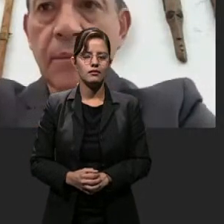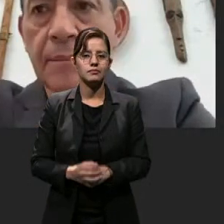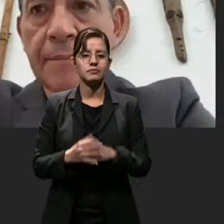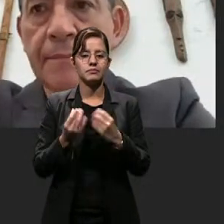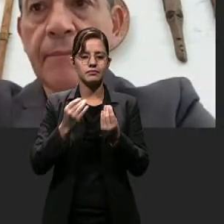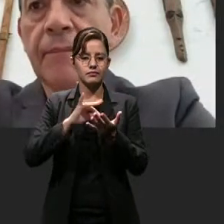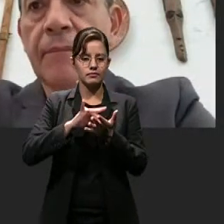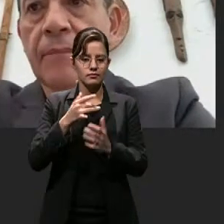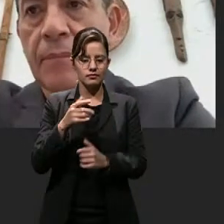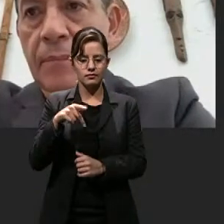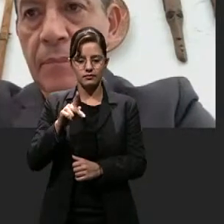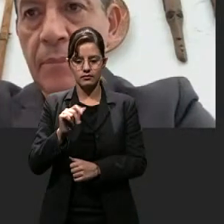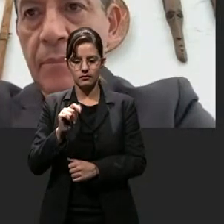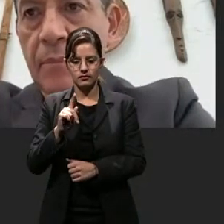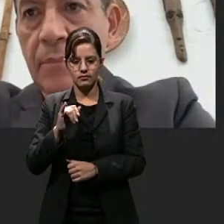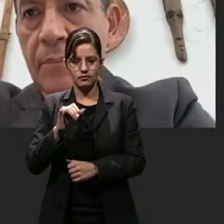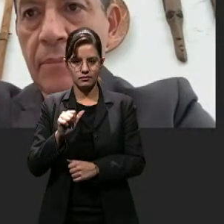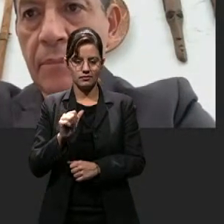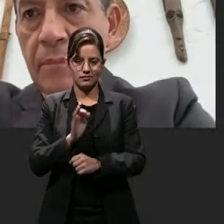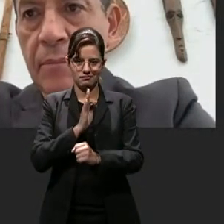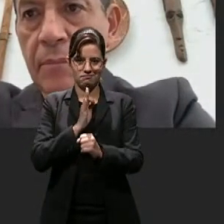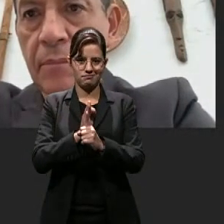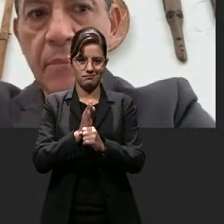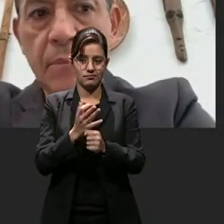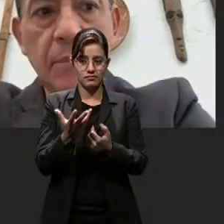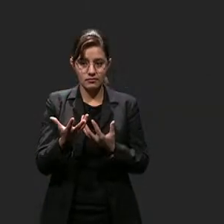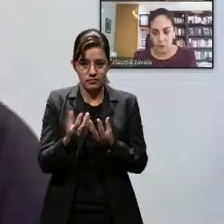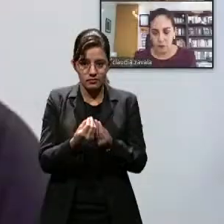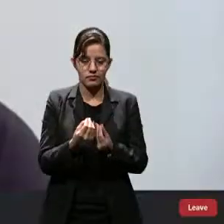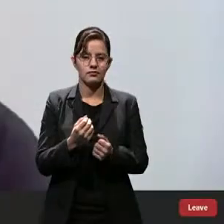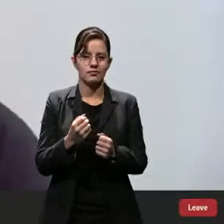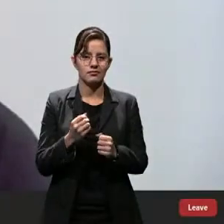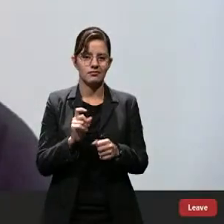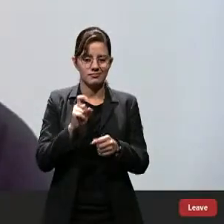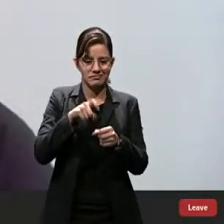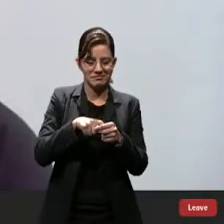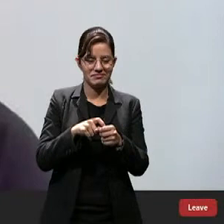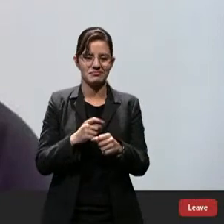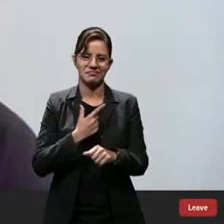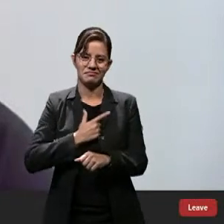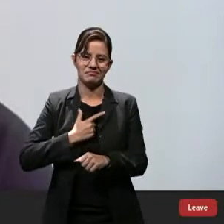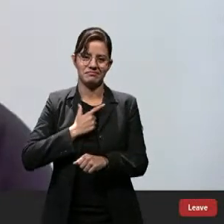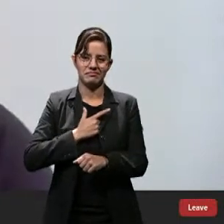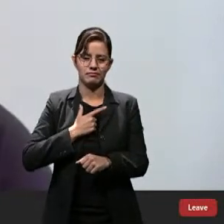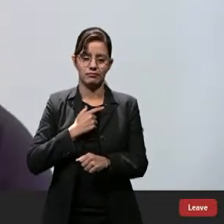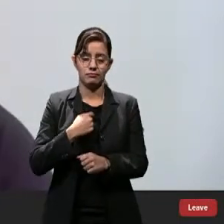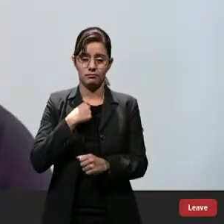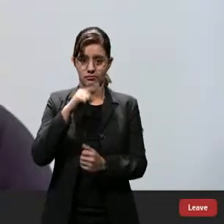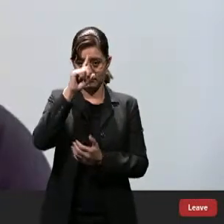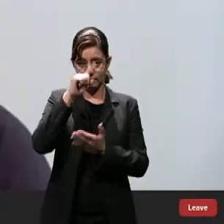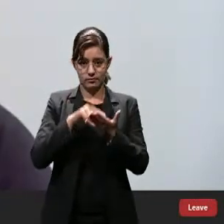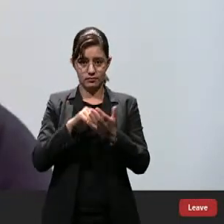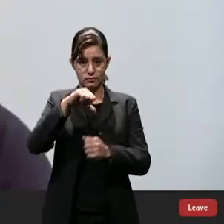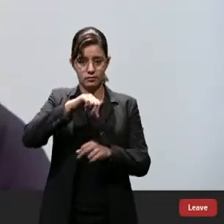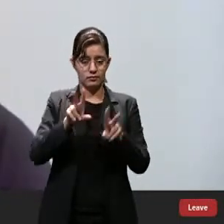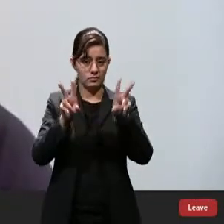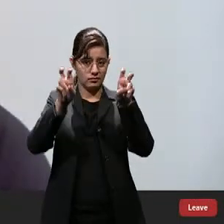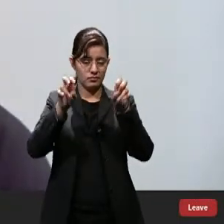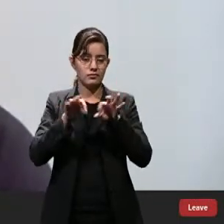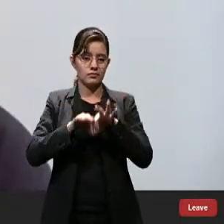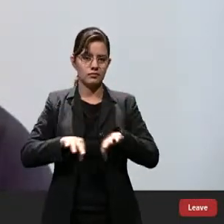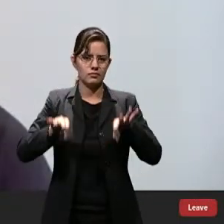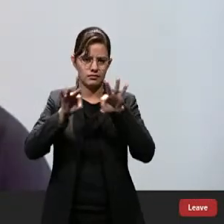Thank you very much, Katia. It's a pleasure to be here with you in this summit. I think this topic is very